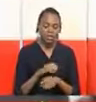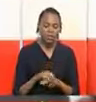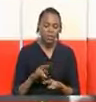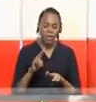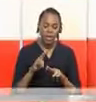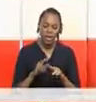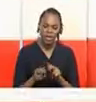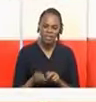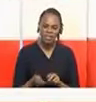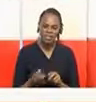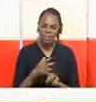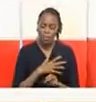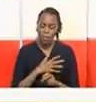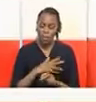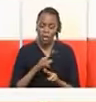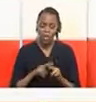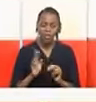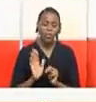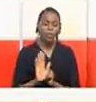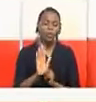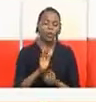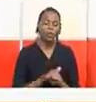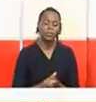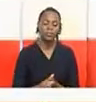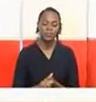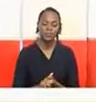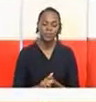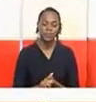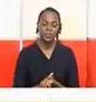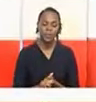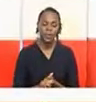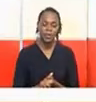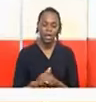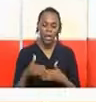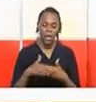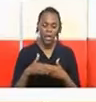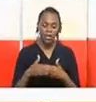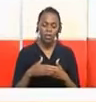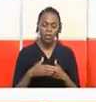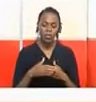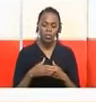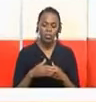life. He definitely touched a lot of people's hearts.